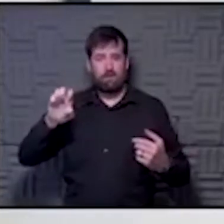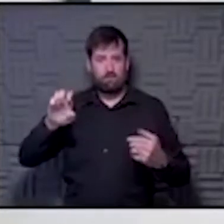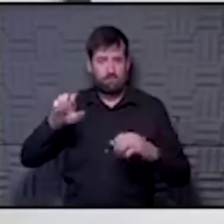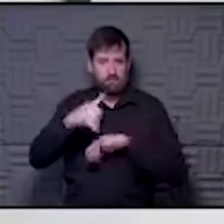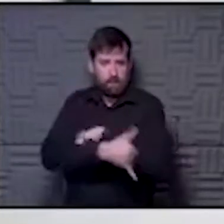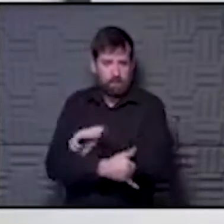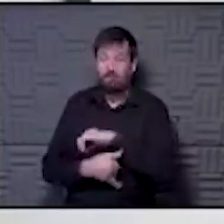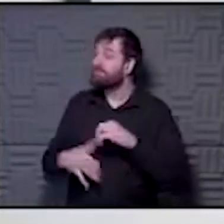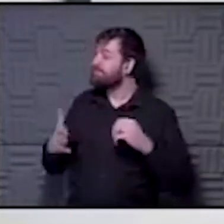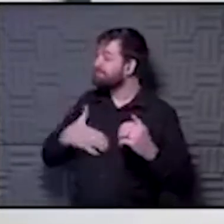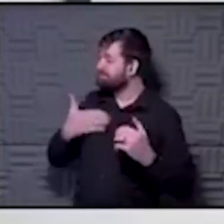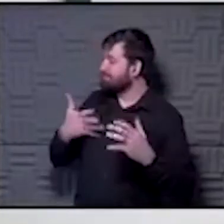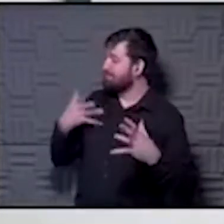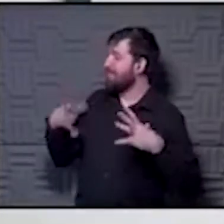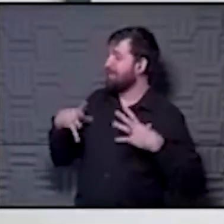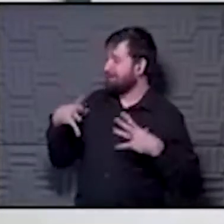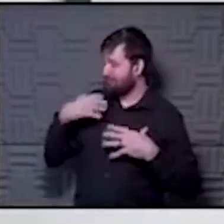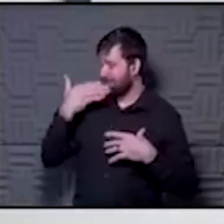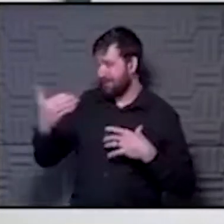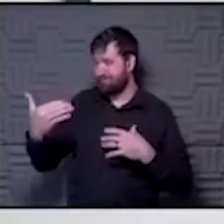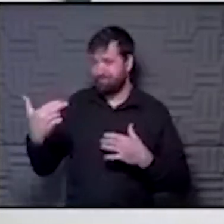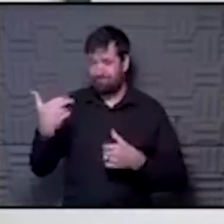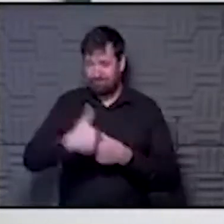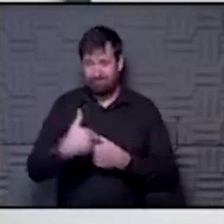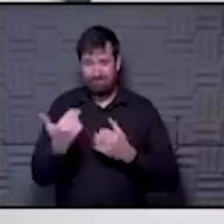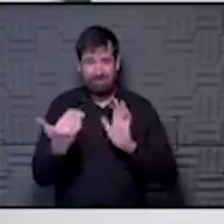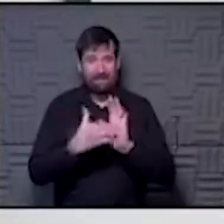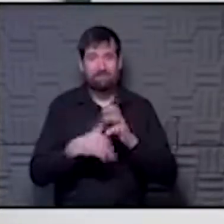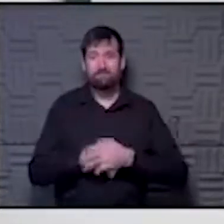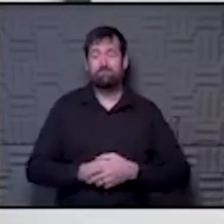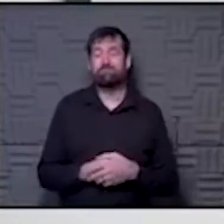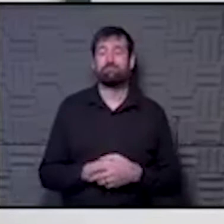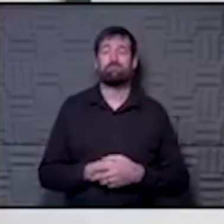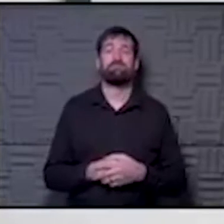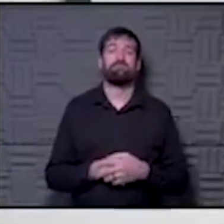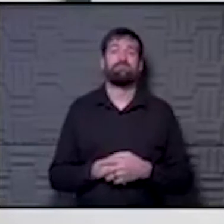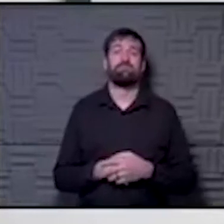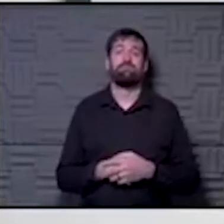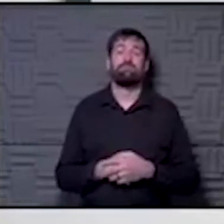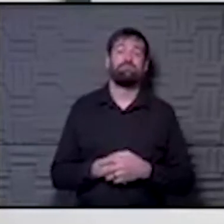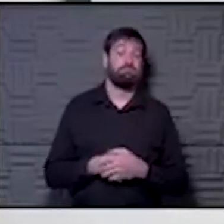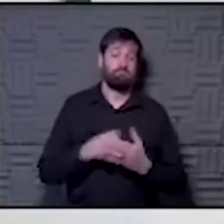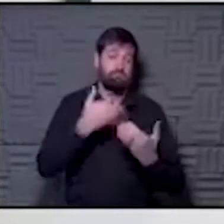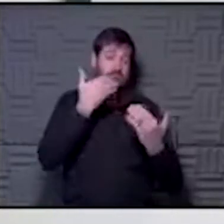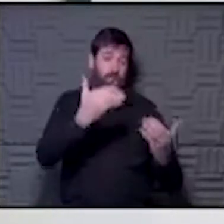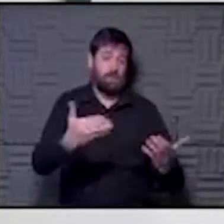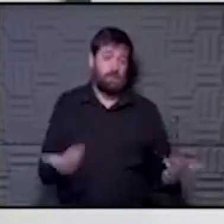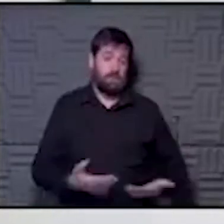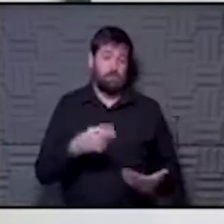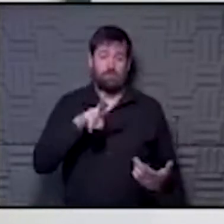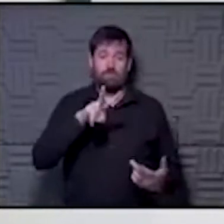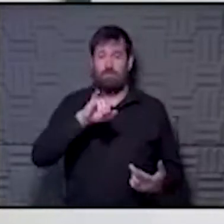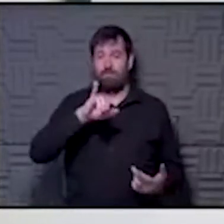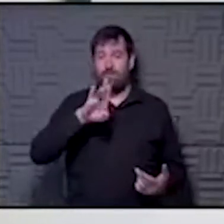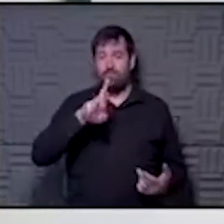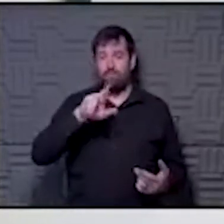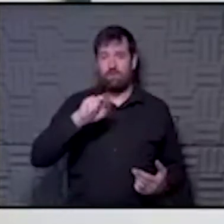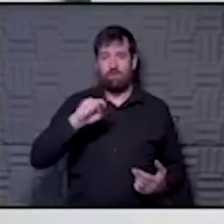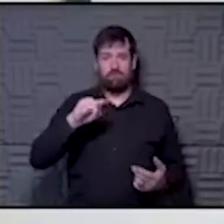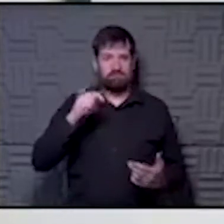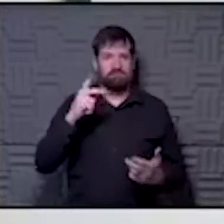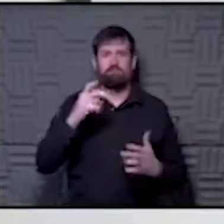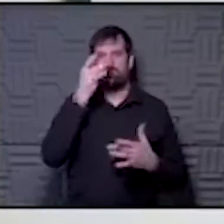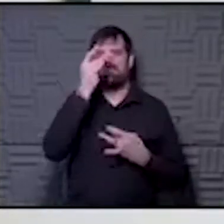Well, happy holidays, and thanks for having me again. Things are going well at Vibrant Health. One of the things I think is interesting that we've